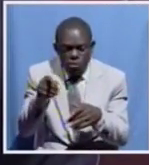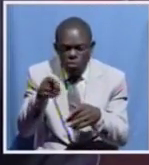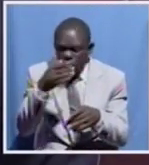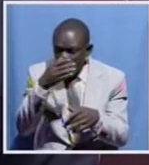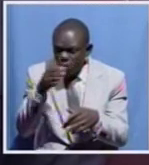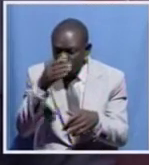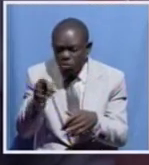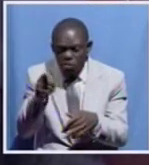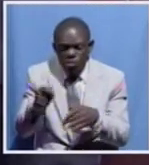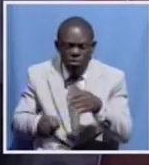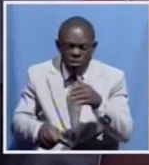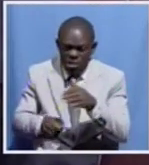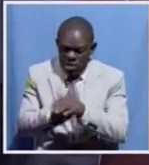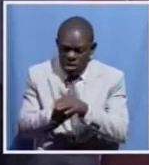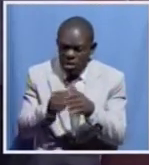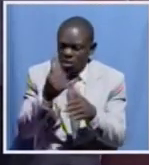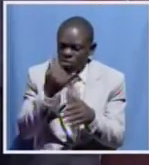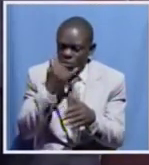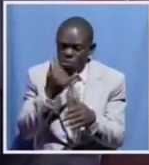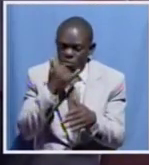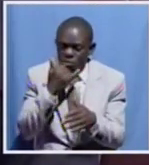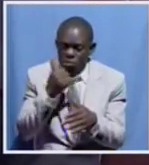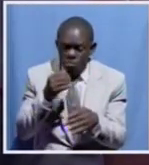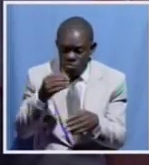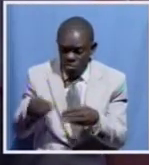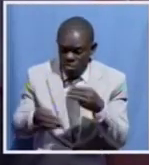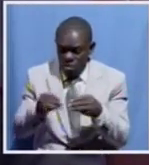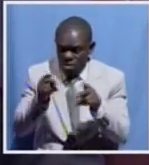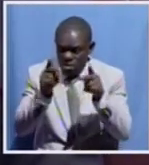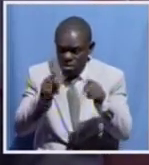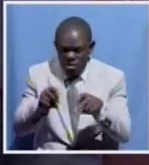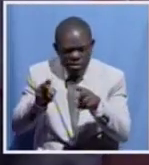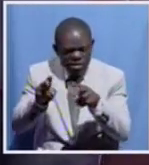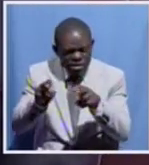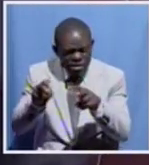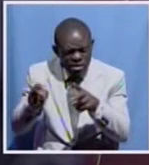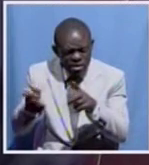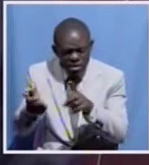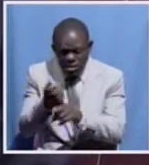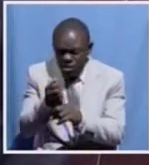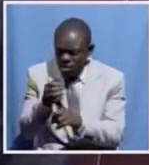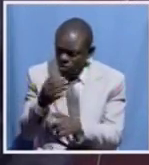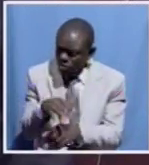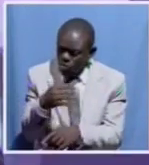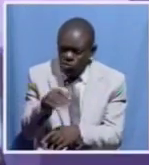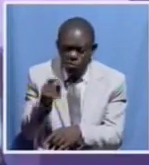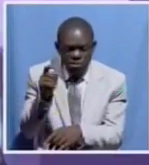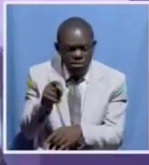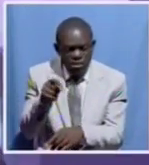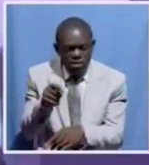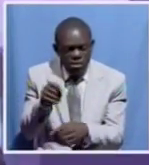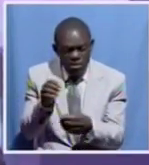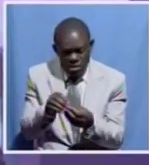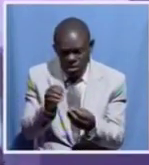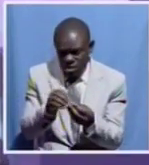crime. So it needs a little bit of forensics. It needs a little bit of intense investigations.